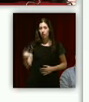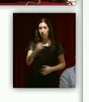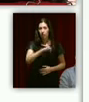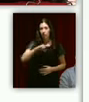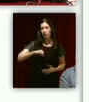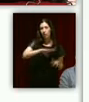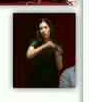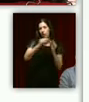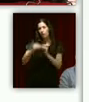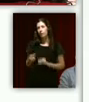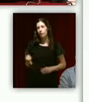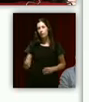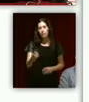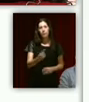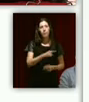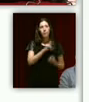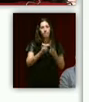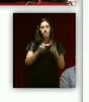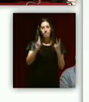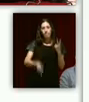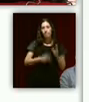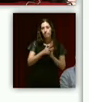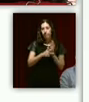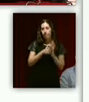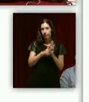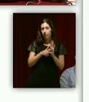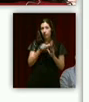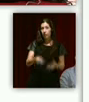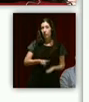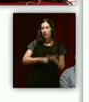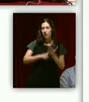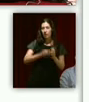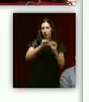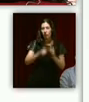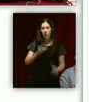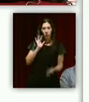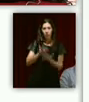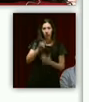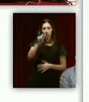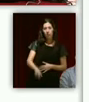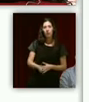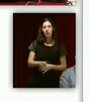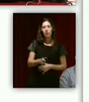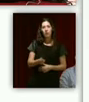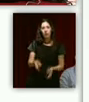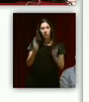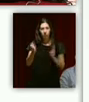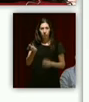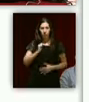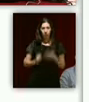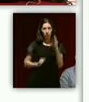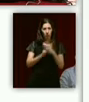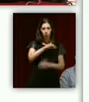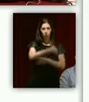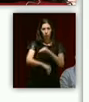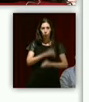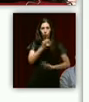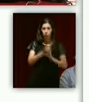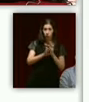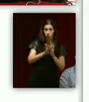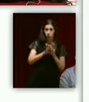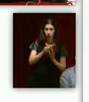that is customization. And on the other hand, a hardware that can optimize the use